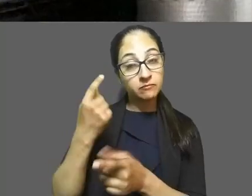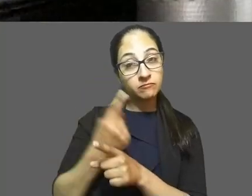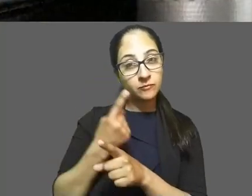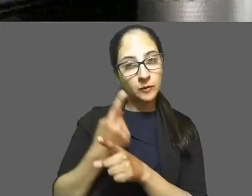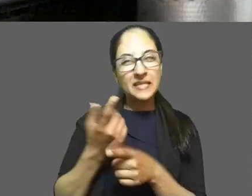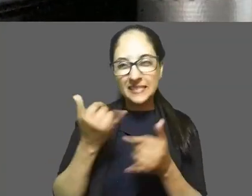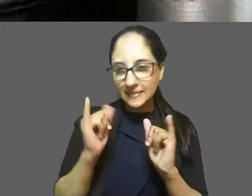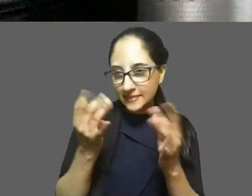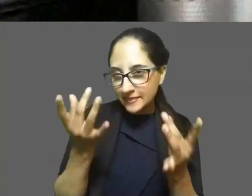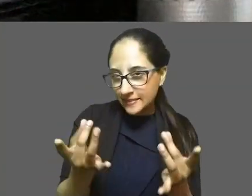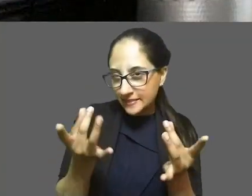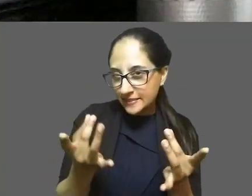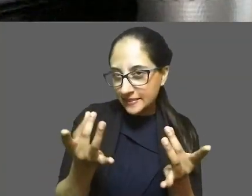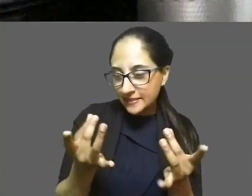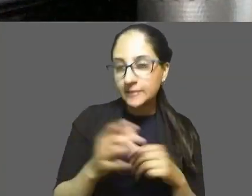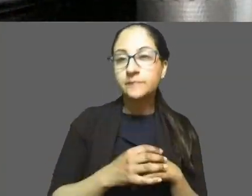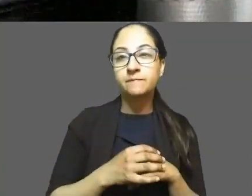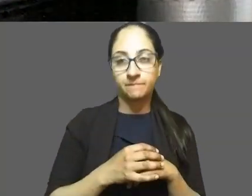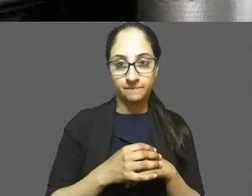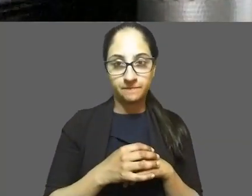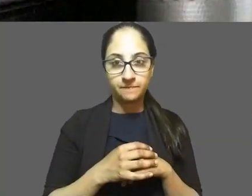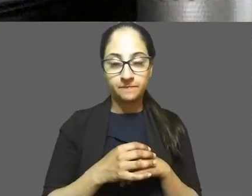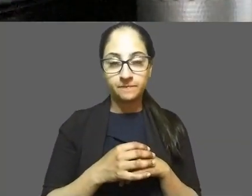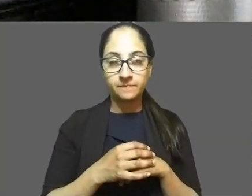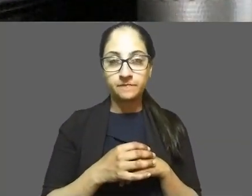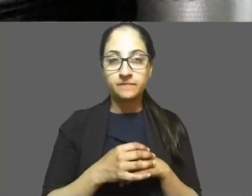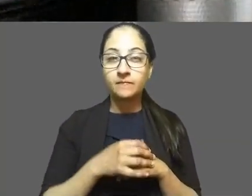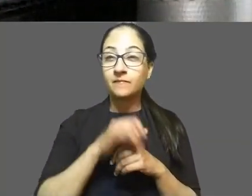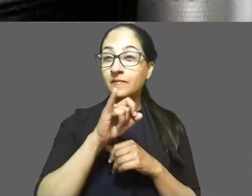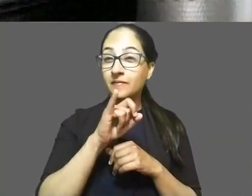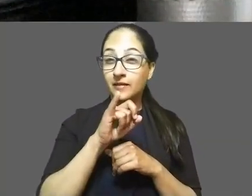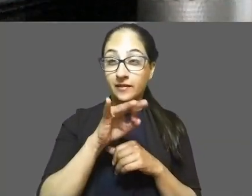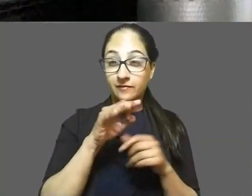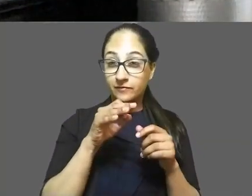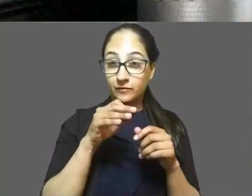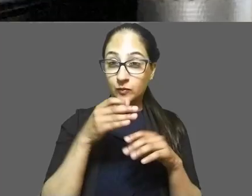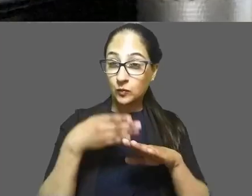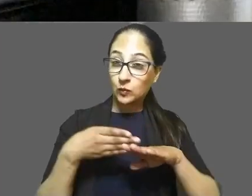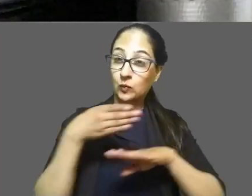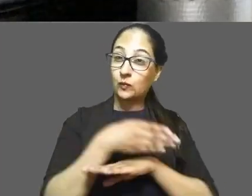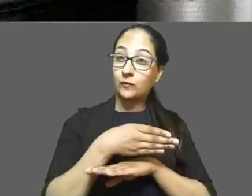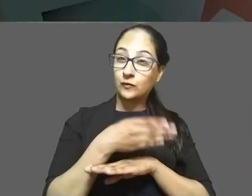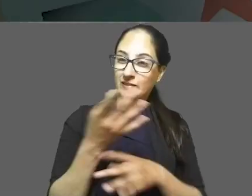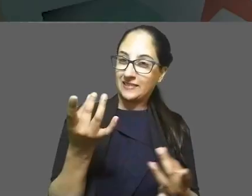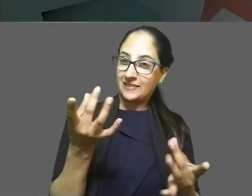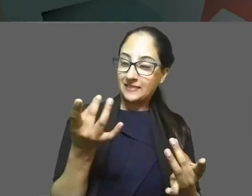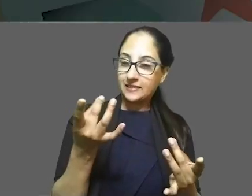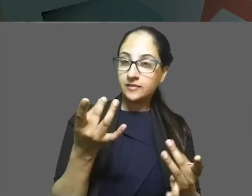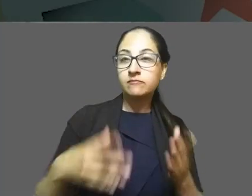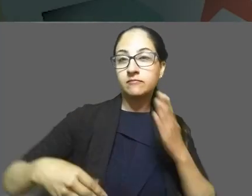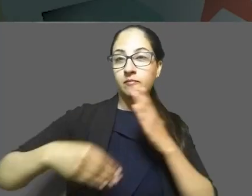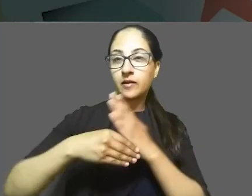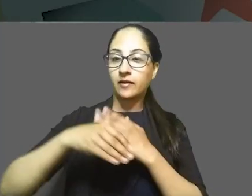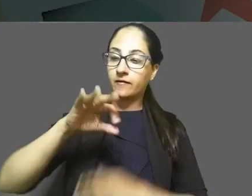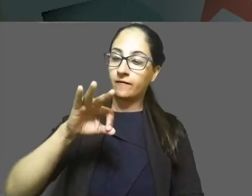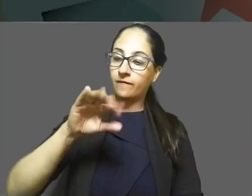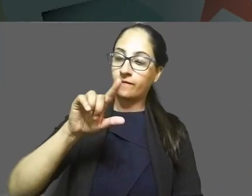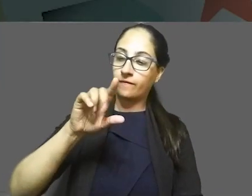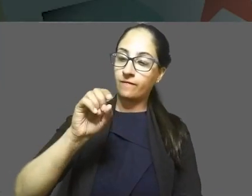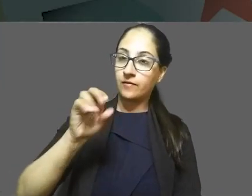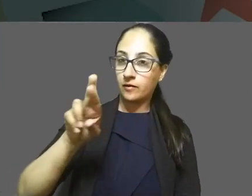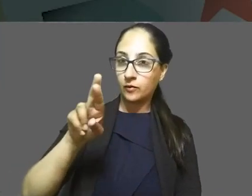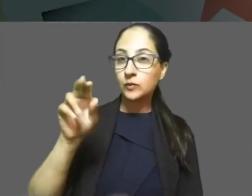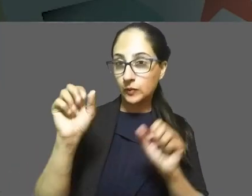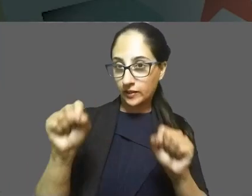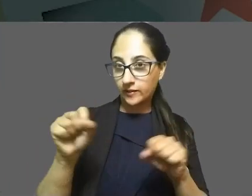I think I'm getting there. It honestly looks pretty doughy. It's just still really sticky, but it's... Yeah, so awesome. If you do need